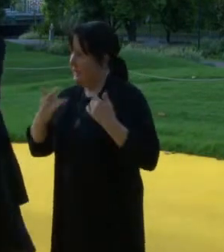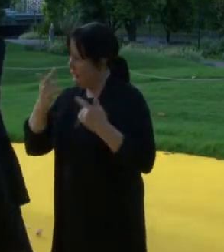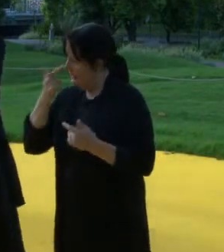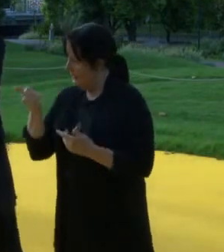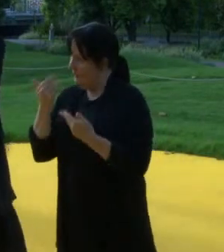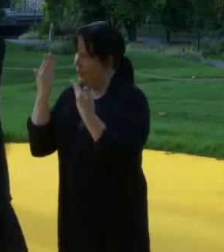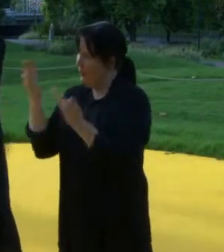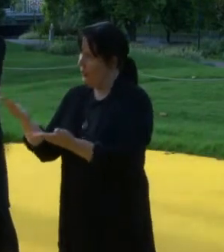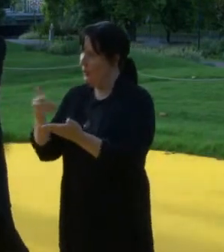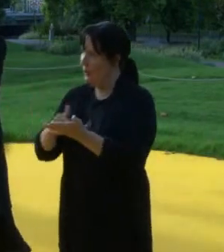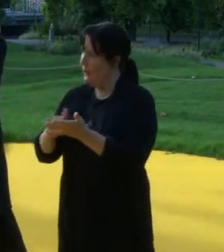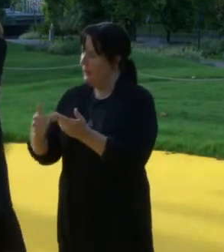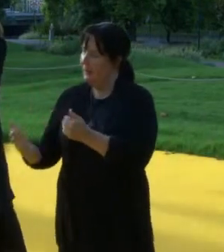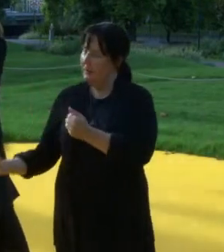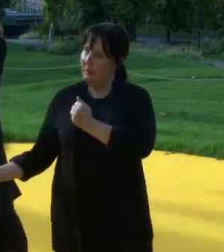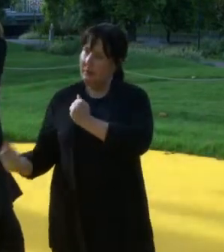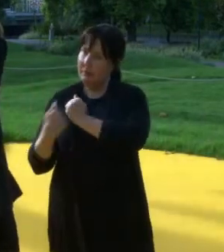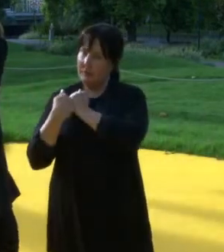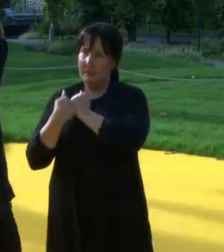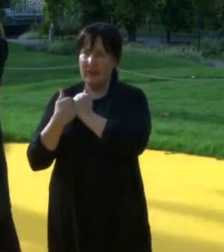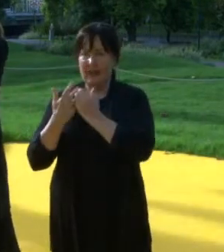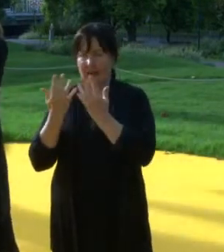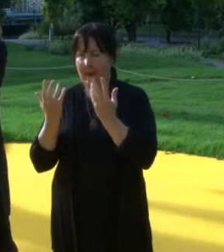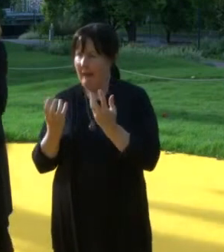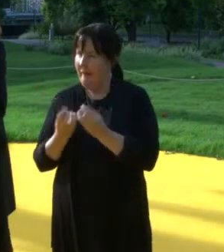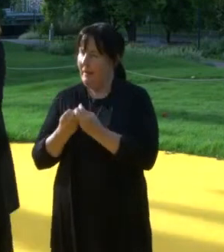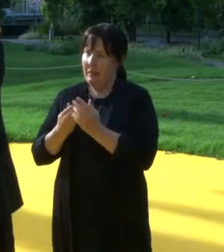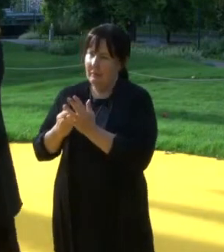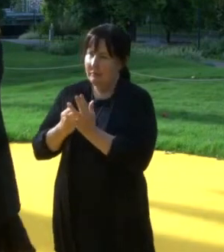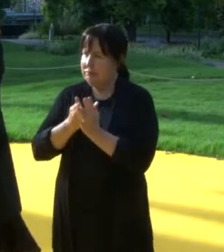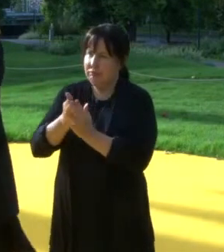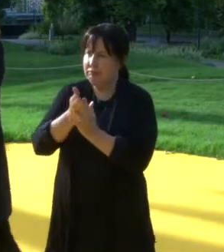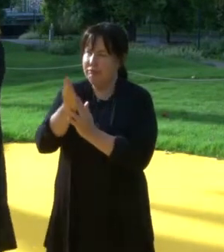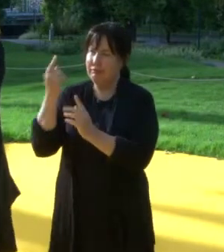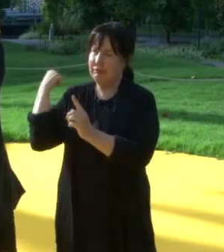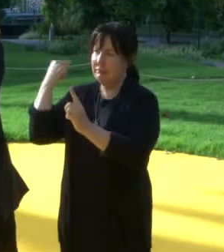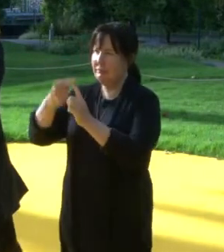every shoulder to the wheel moment we've had together in these last 18 months.